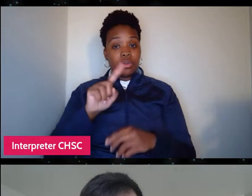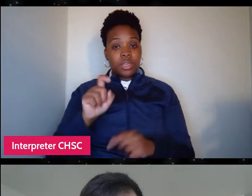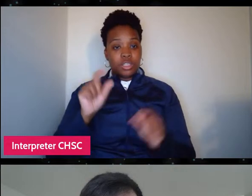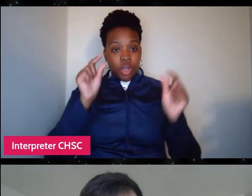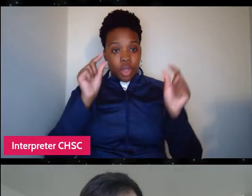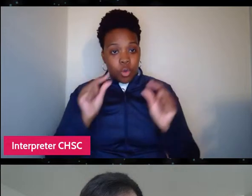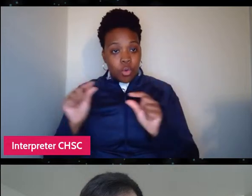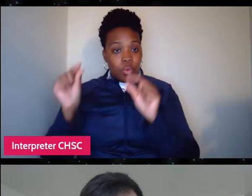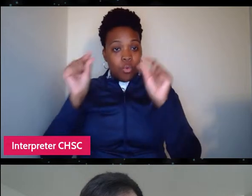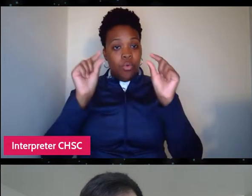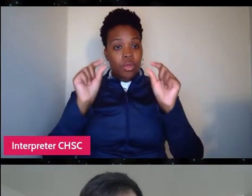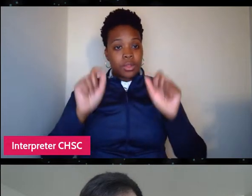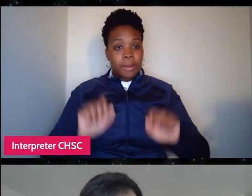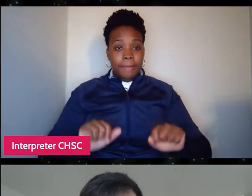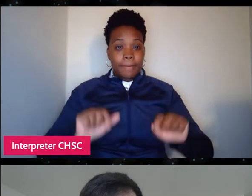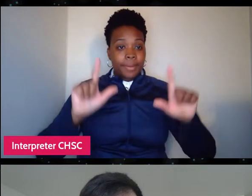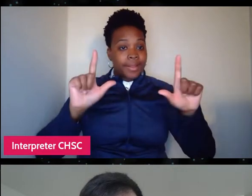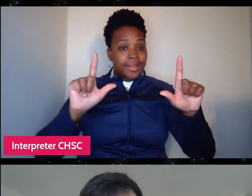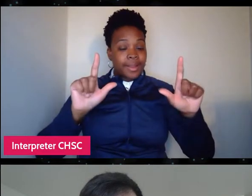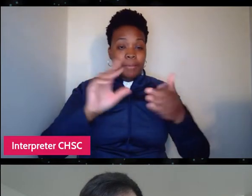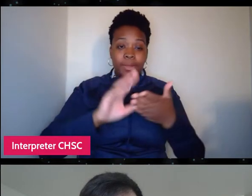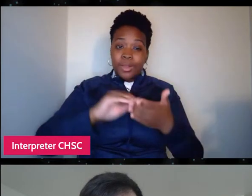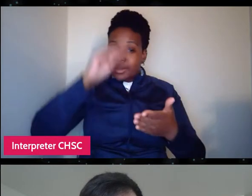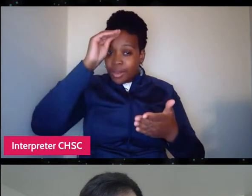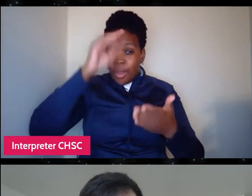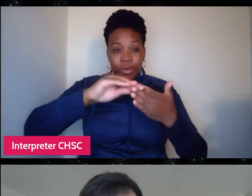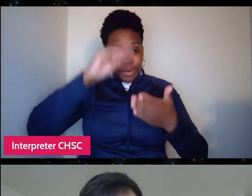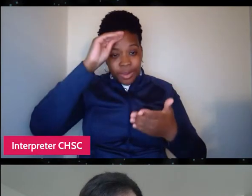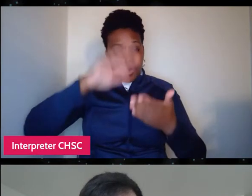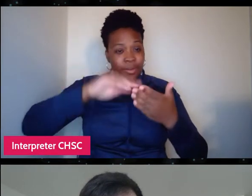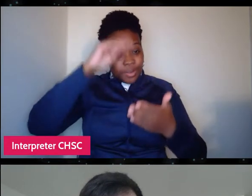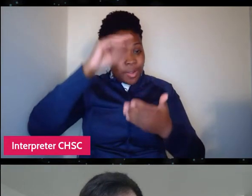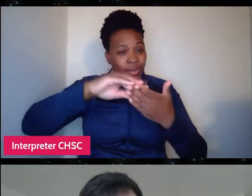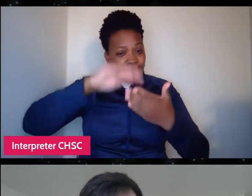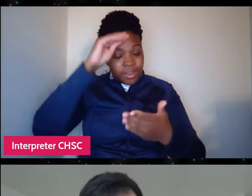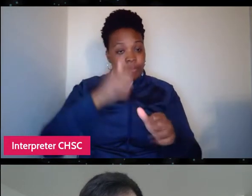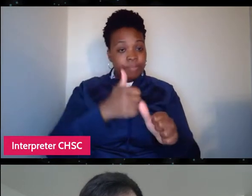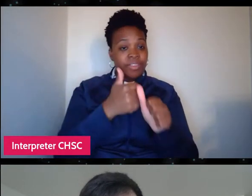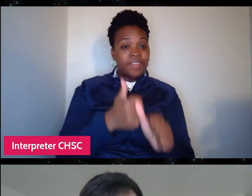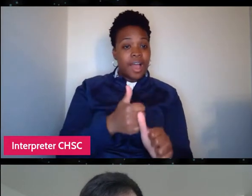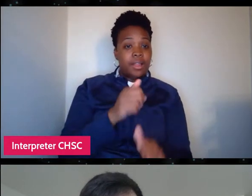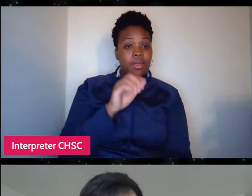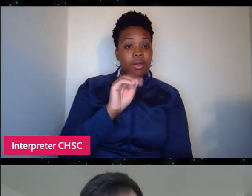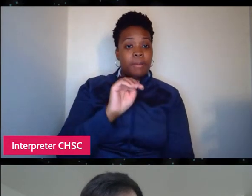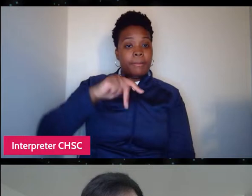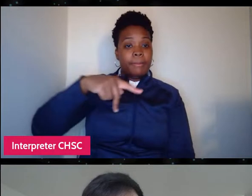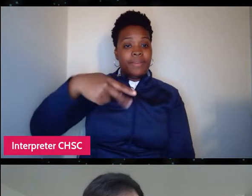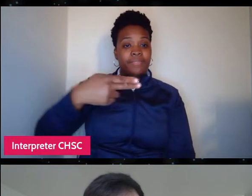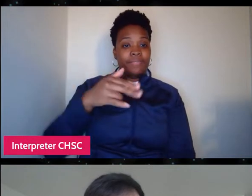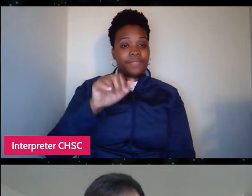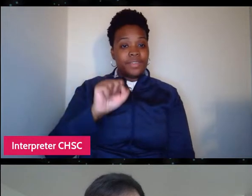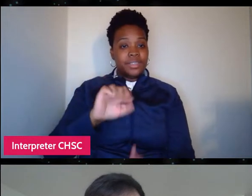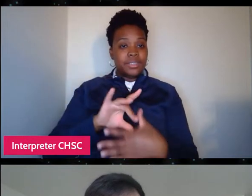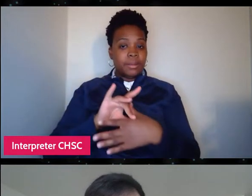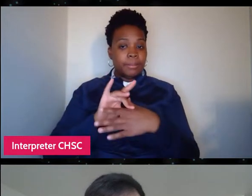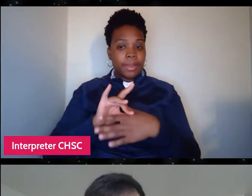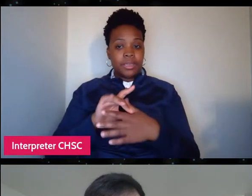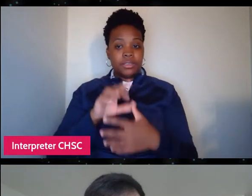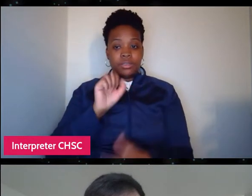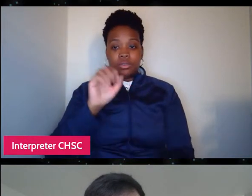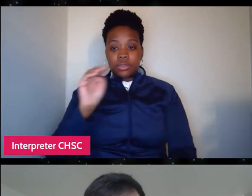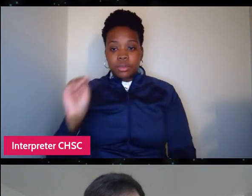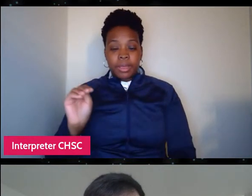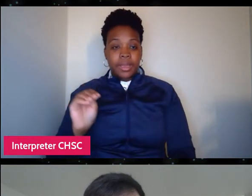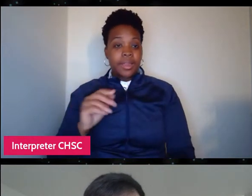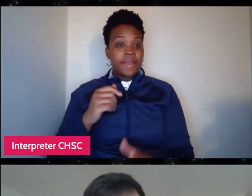this and learn. Follow Memphis Meats on all the, you know, social media platforms.